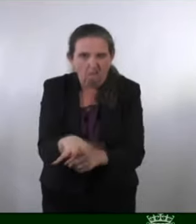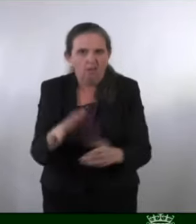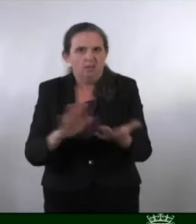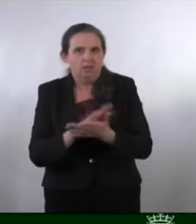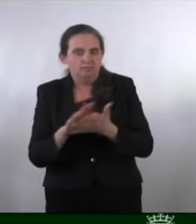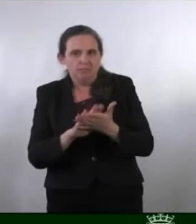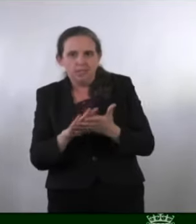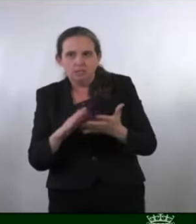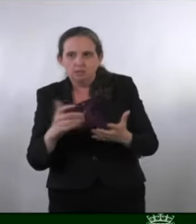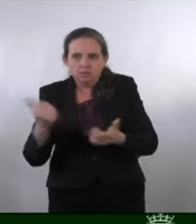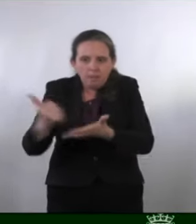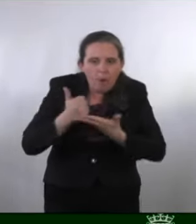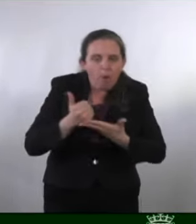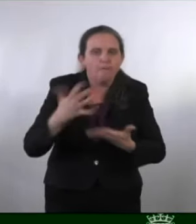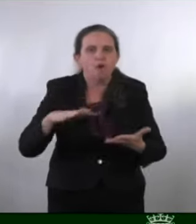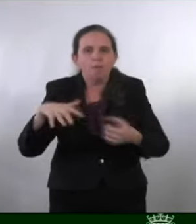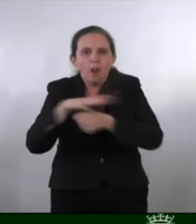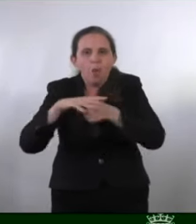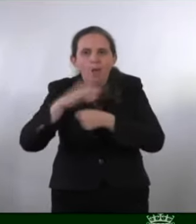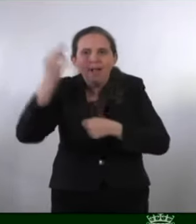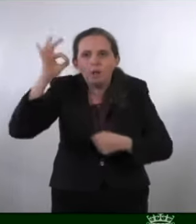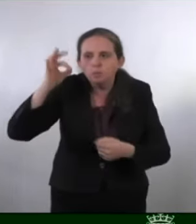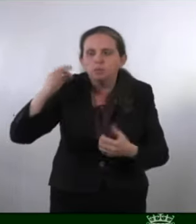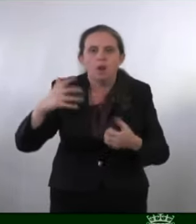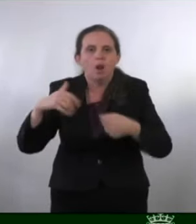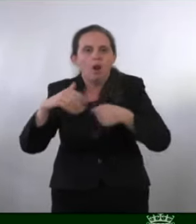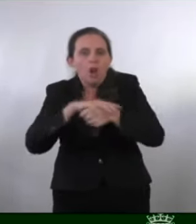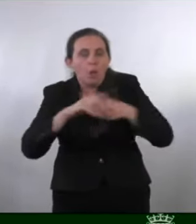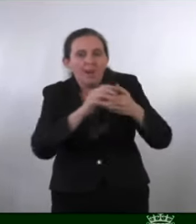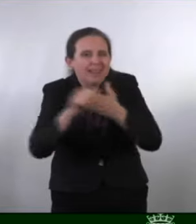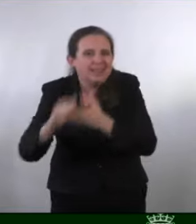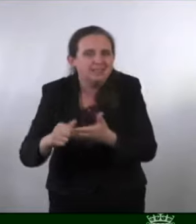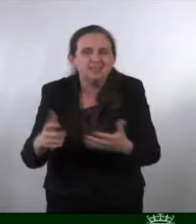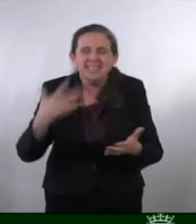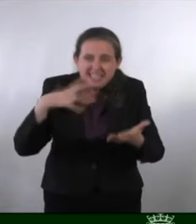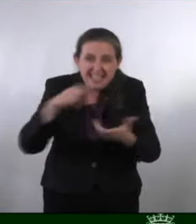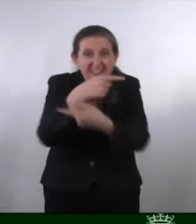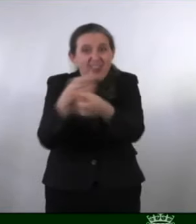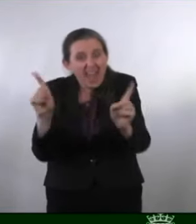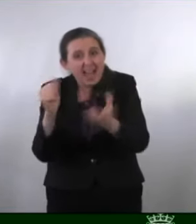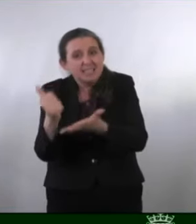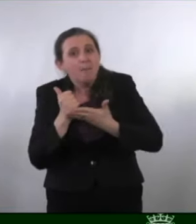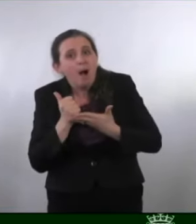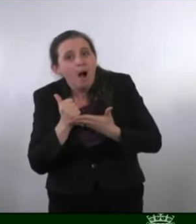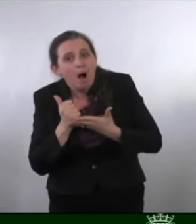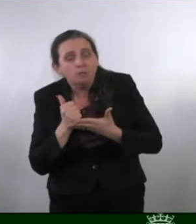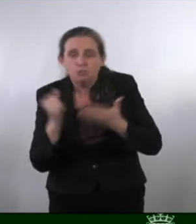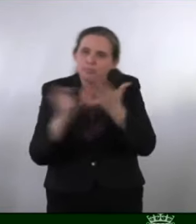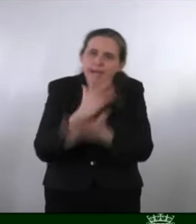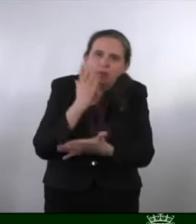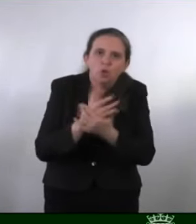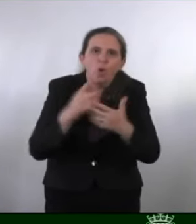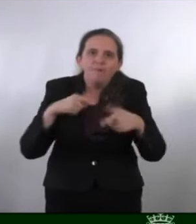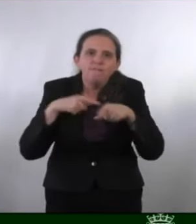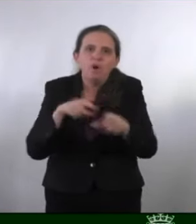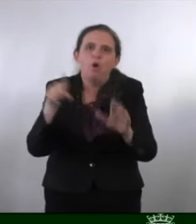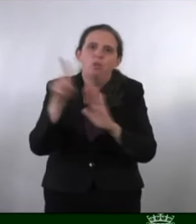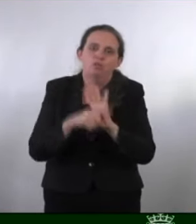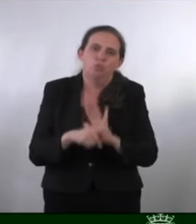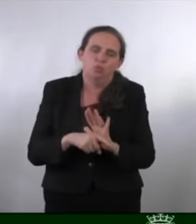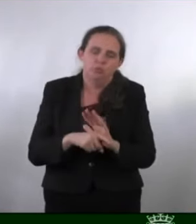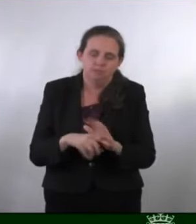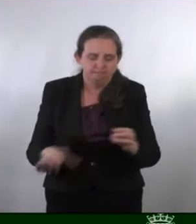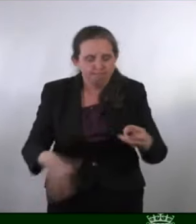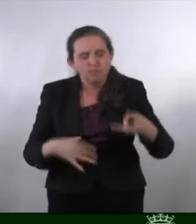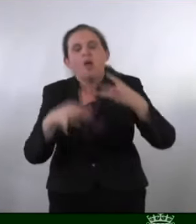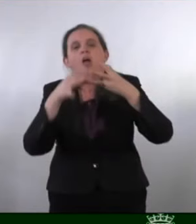local leaders and local communities, which is incredibly important to people complying with the rules.